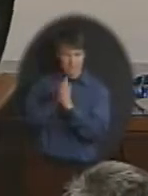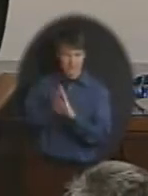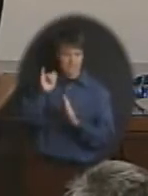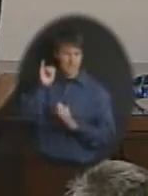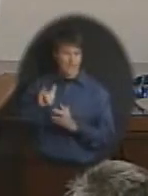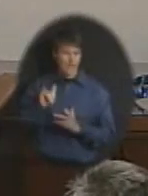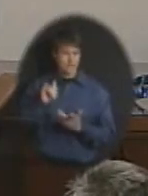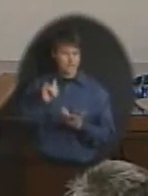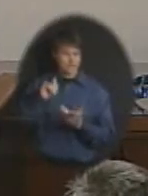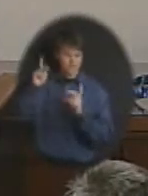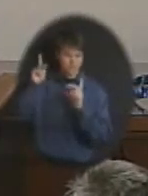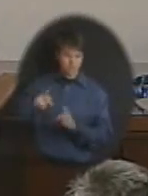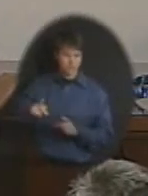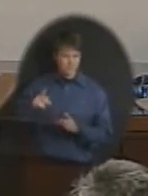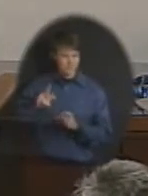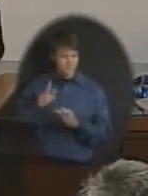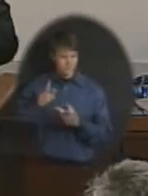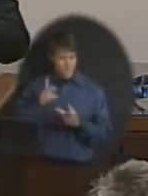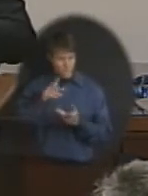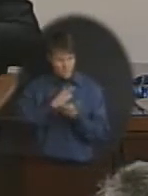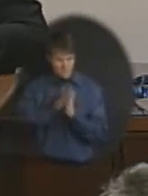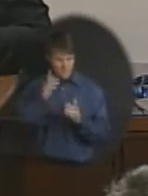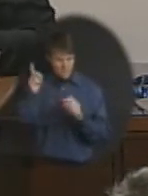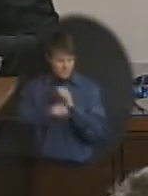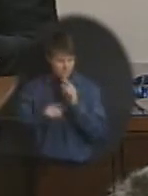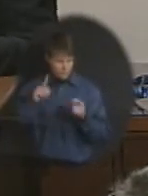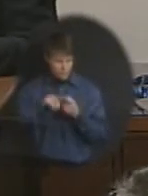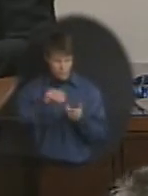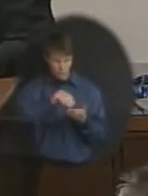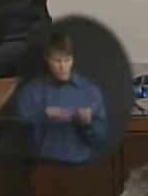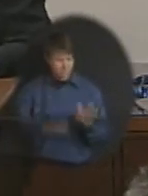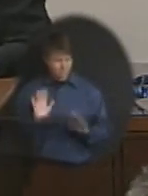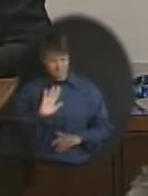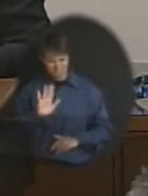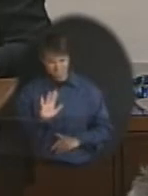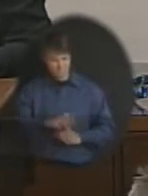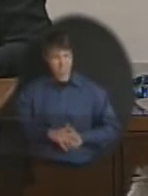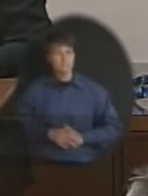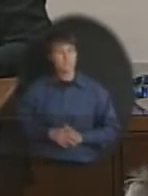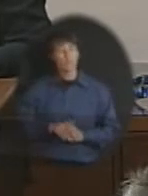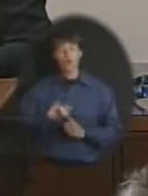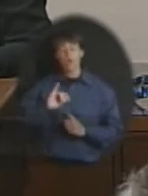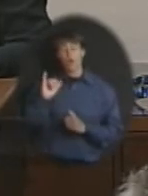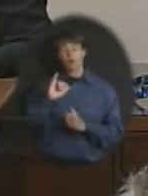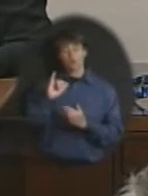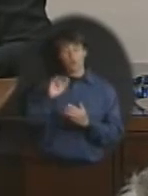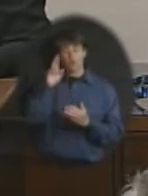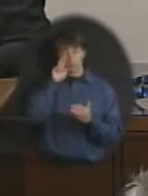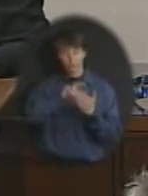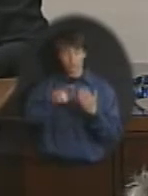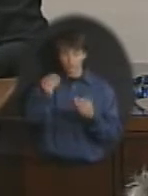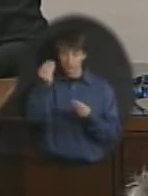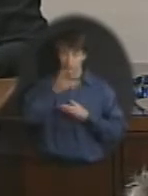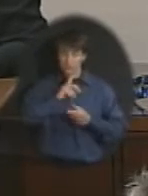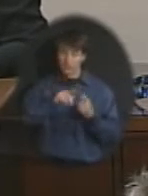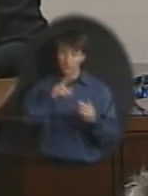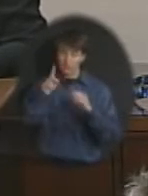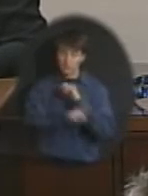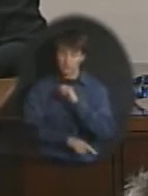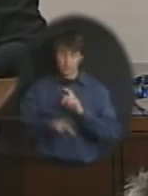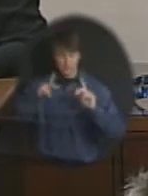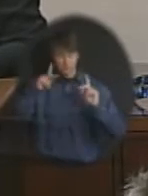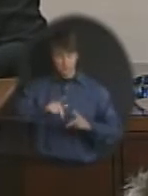adult, becomes a punishment to them. Also, what research clearly tells us about punishment is the person